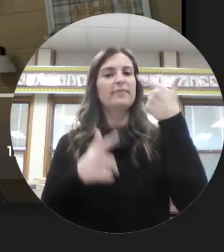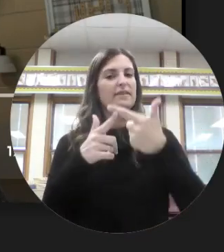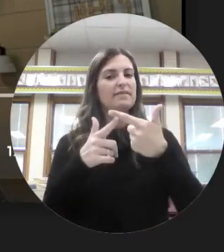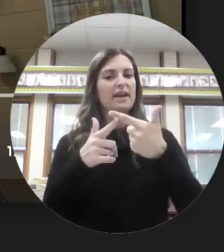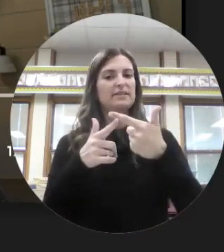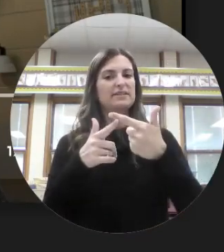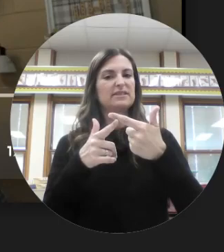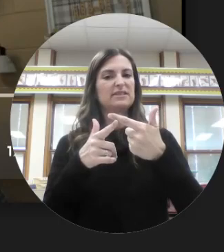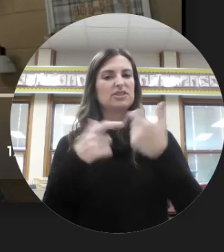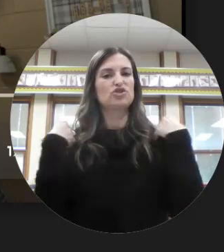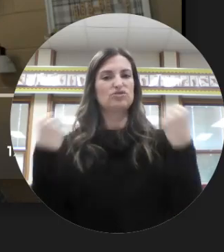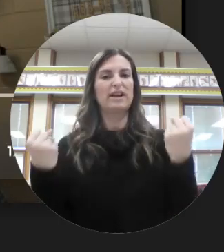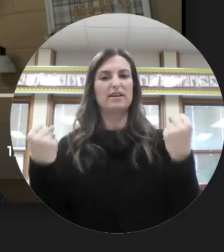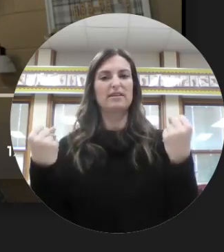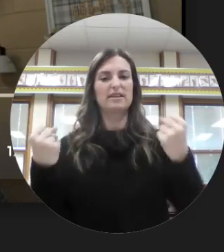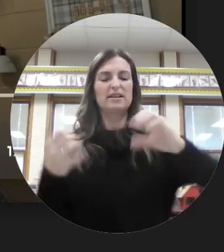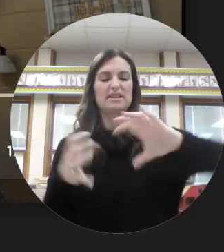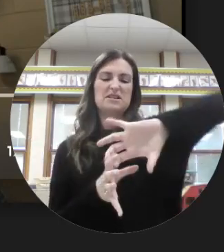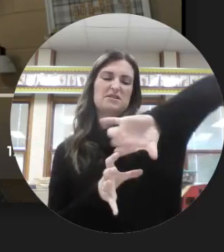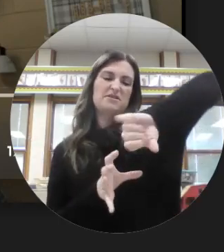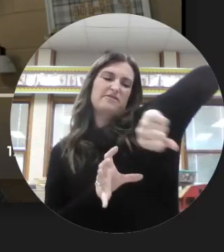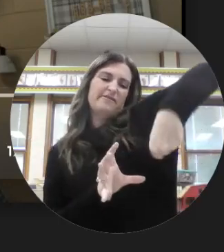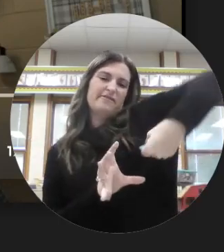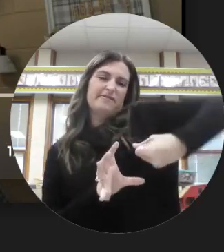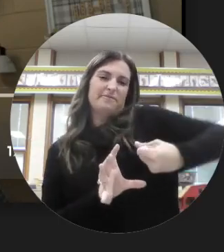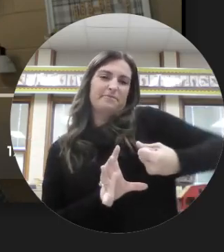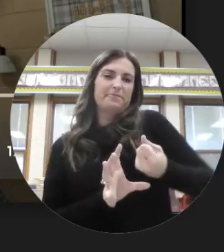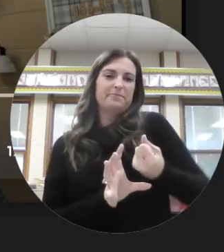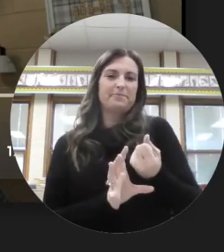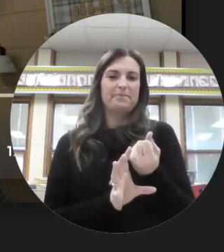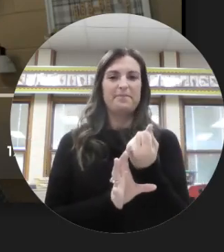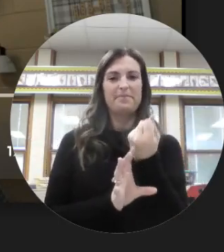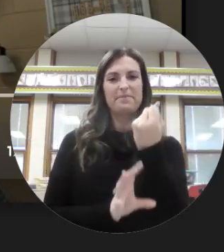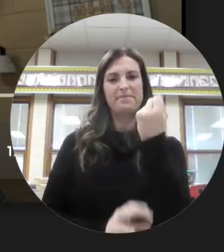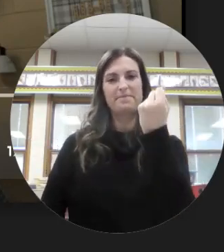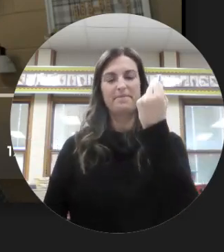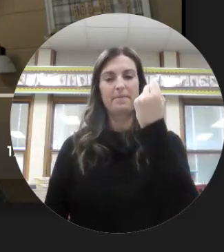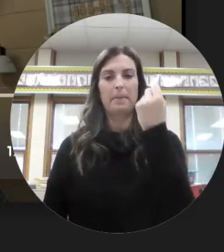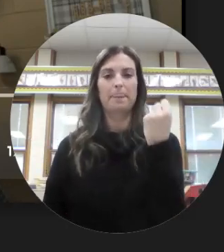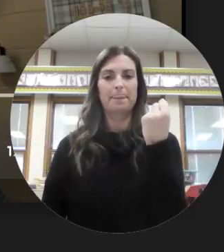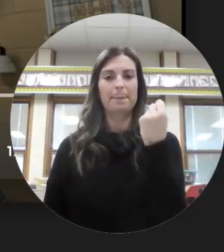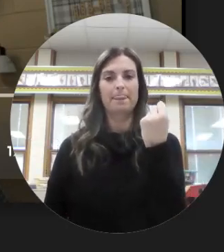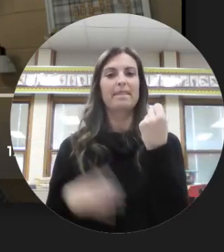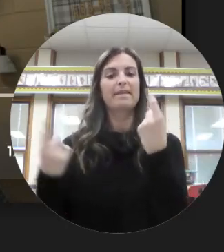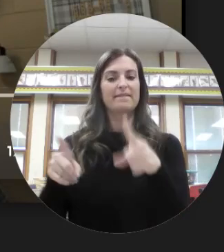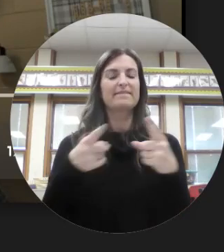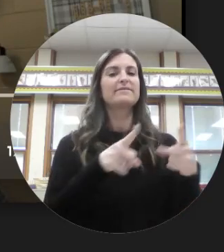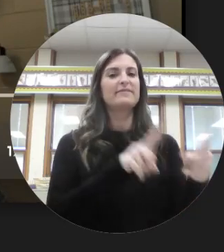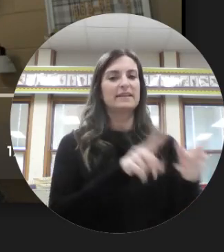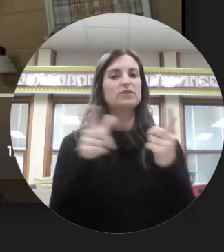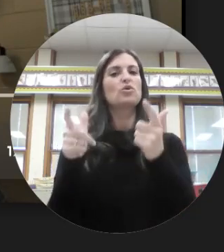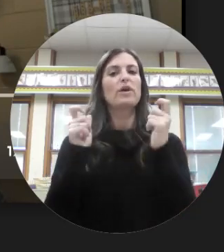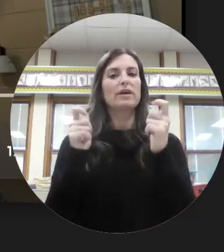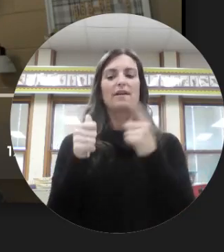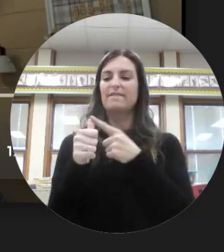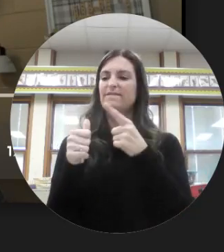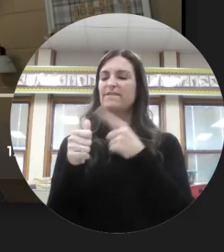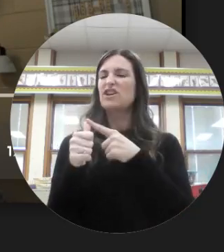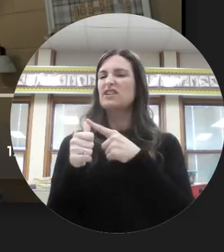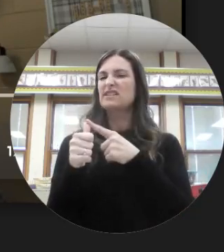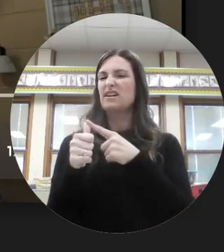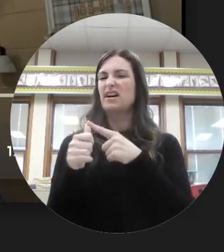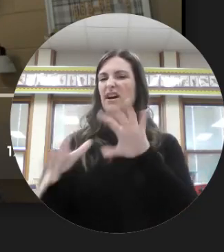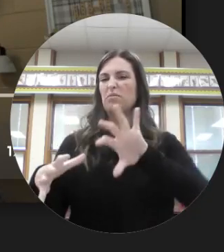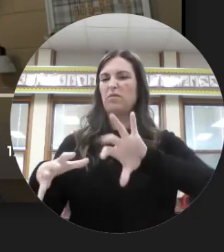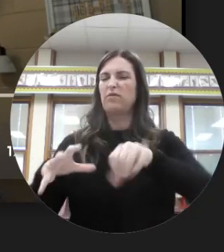ounce of his strength, he twisted the foot around. Reader, the following events happened very quickly. First, there was a strange